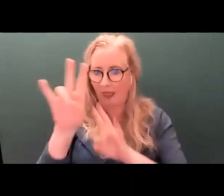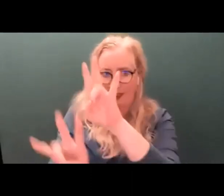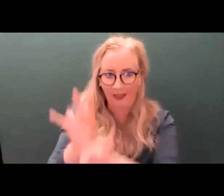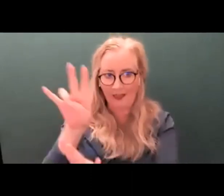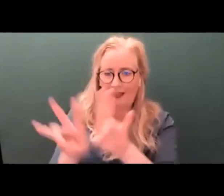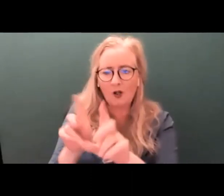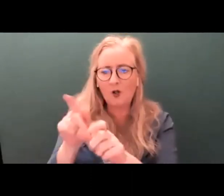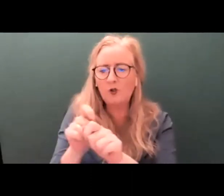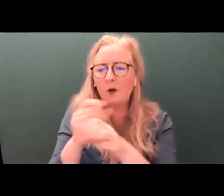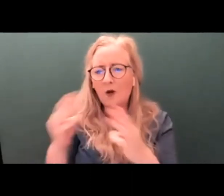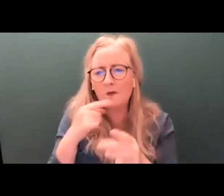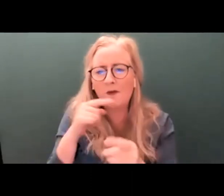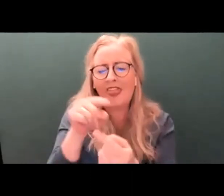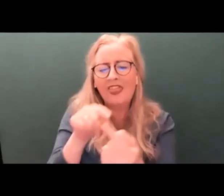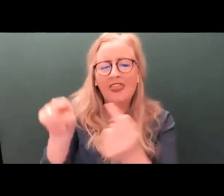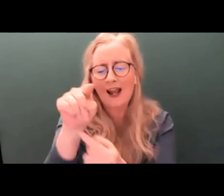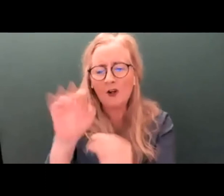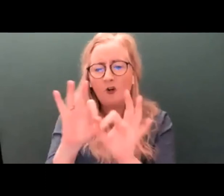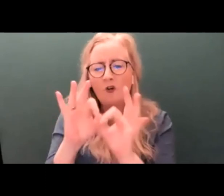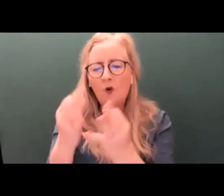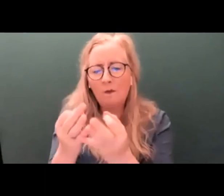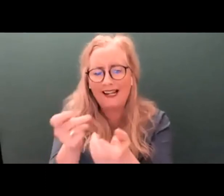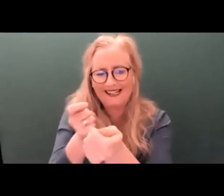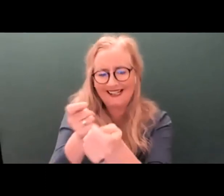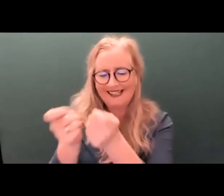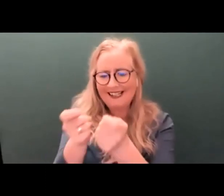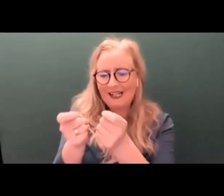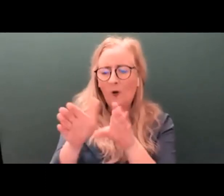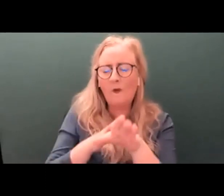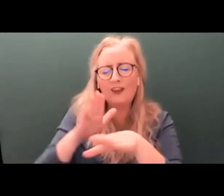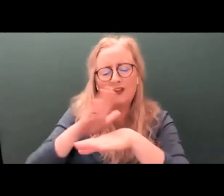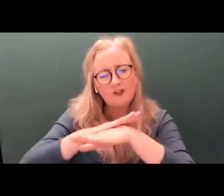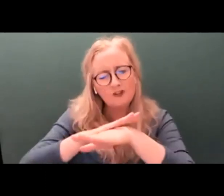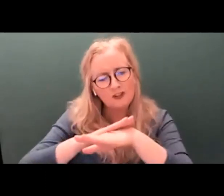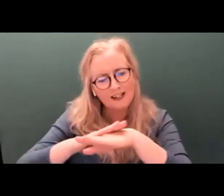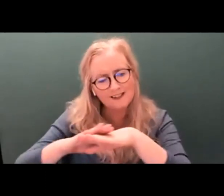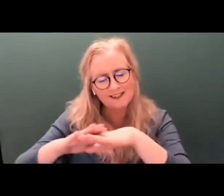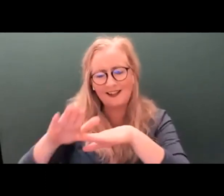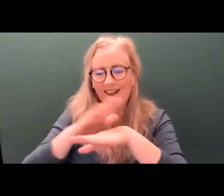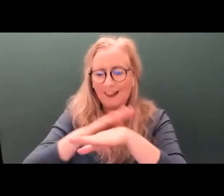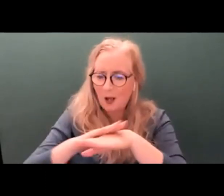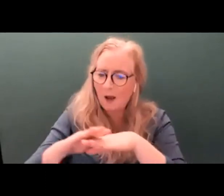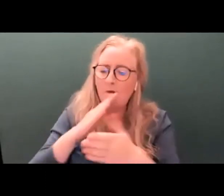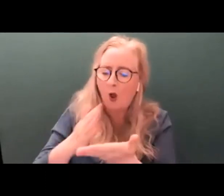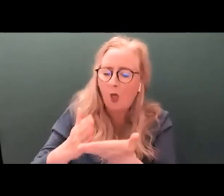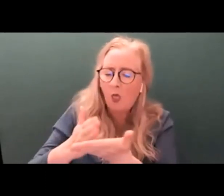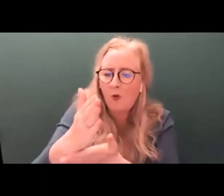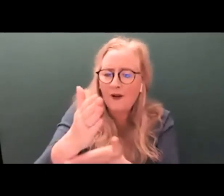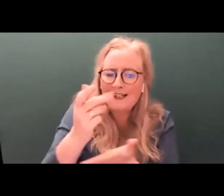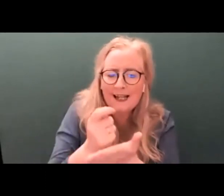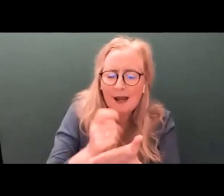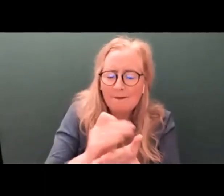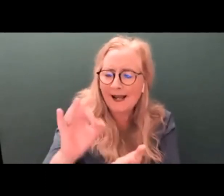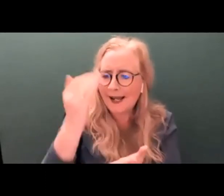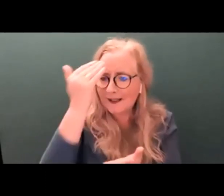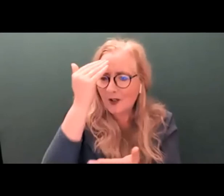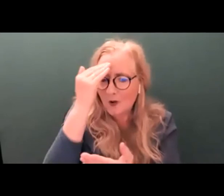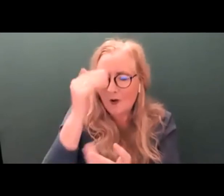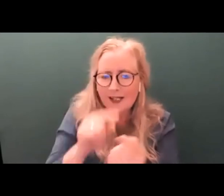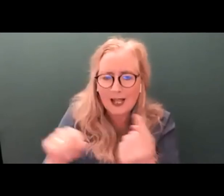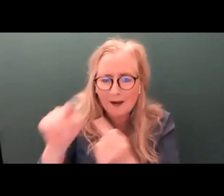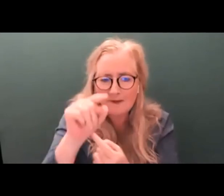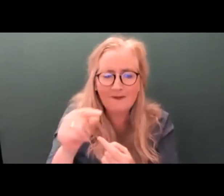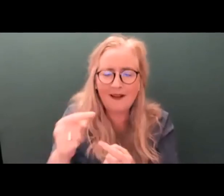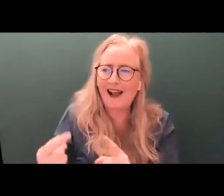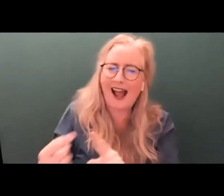they're a group that have to be dealt with, you know, really gently in that. But in time, when you get to know them and they're out in the field